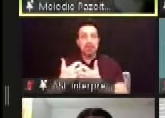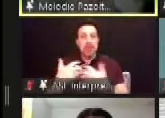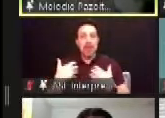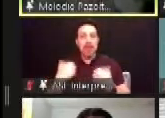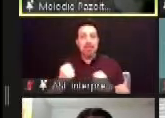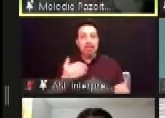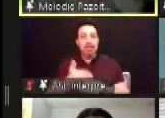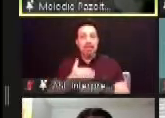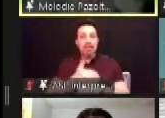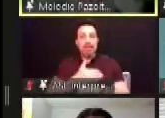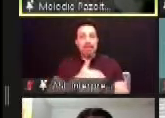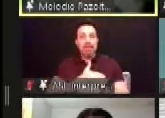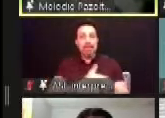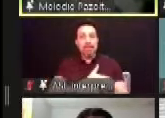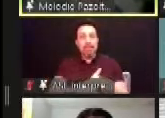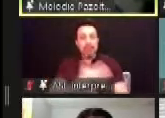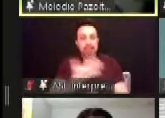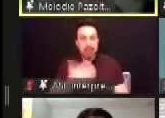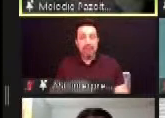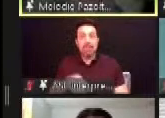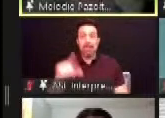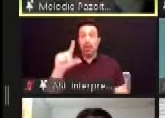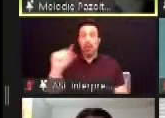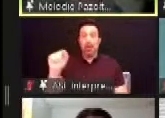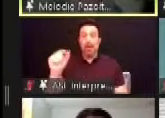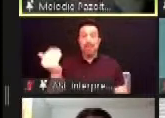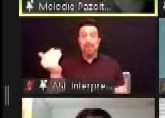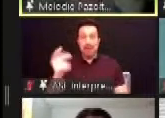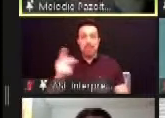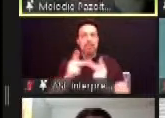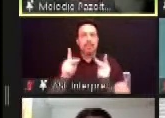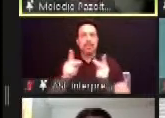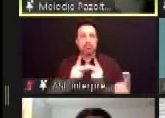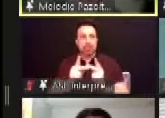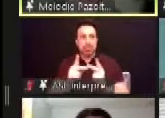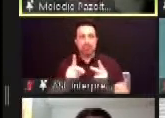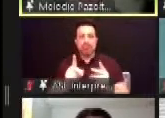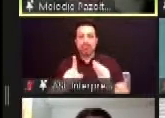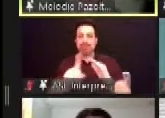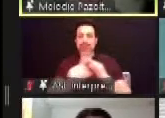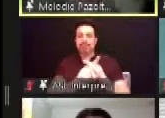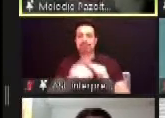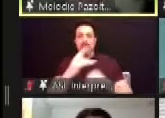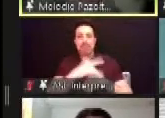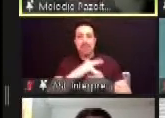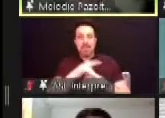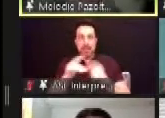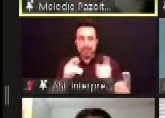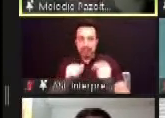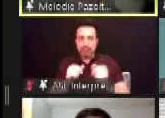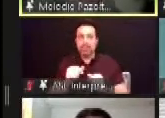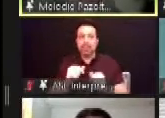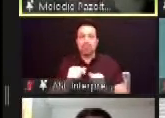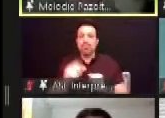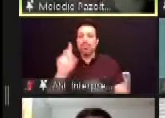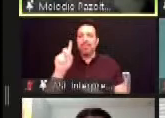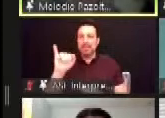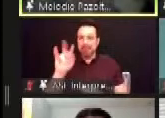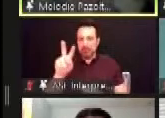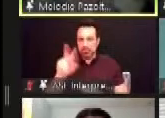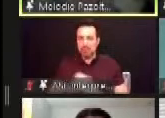improved. In 2015, a position became available at the